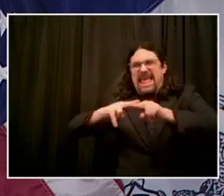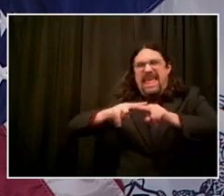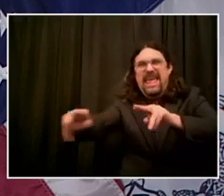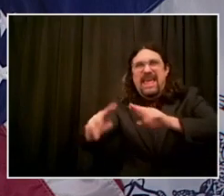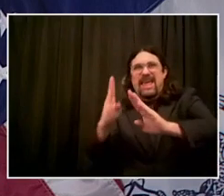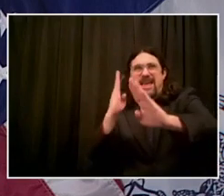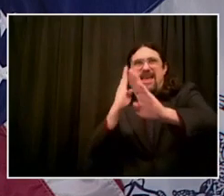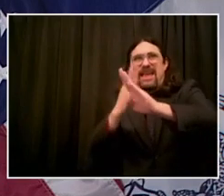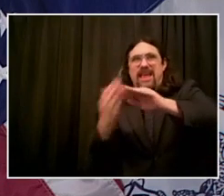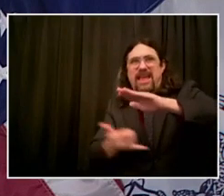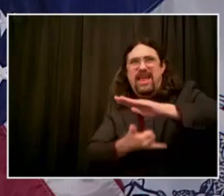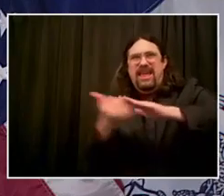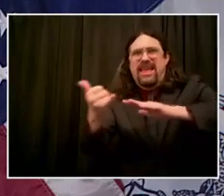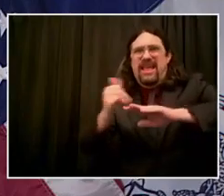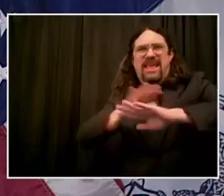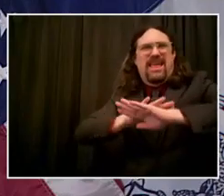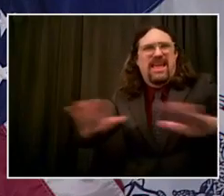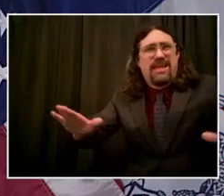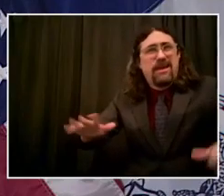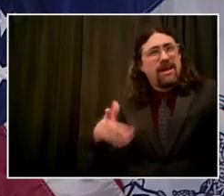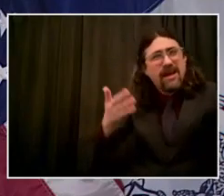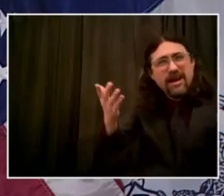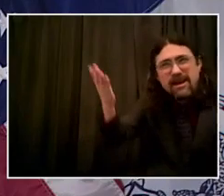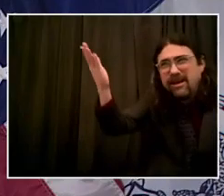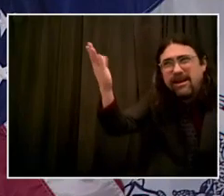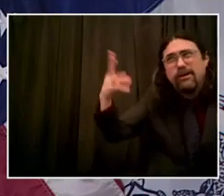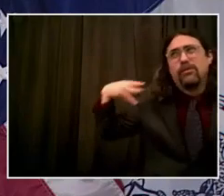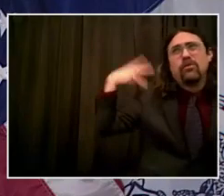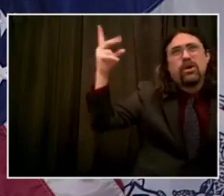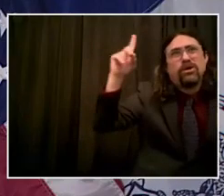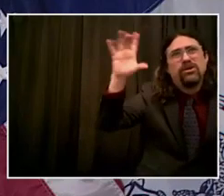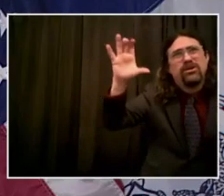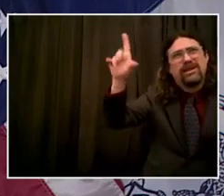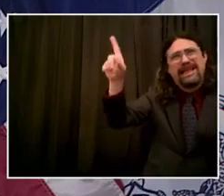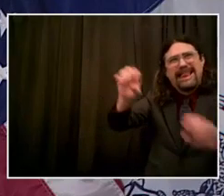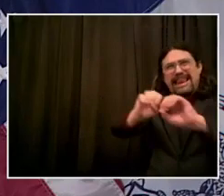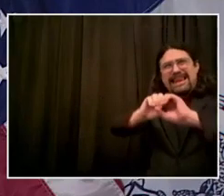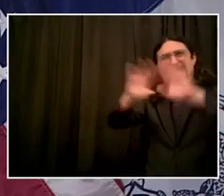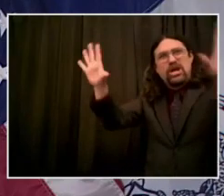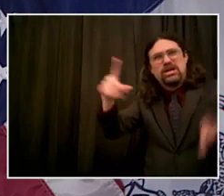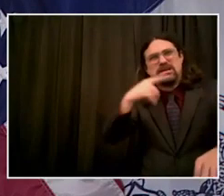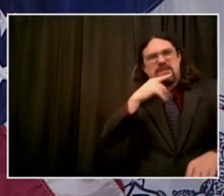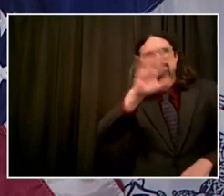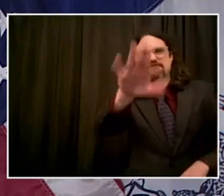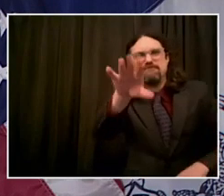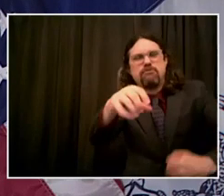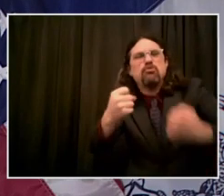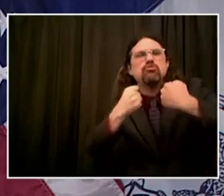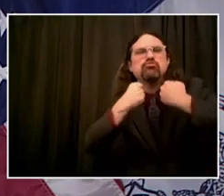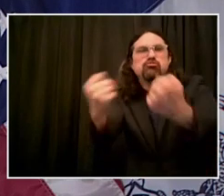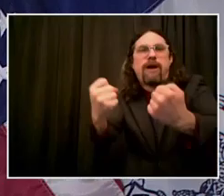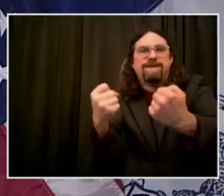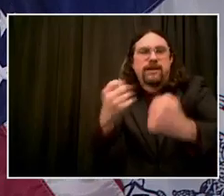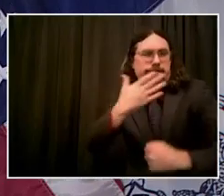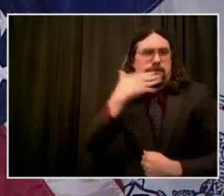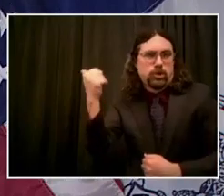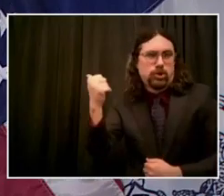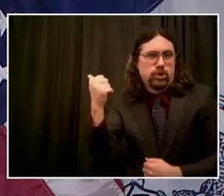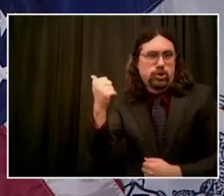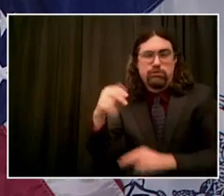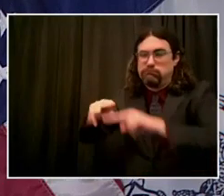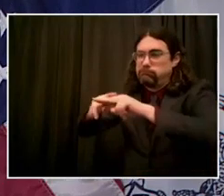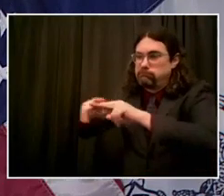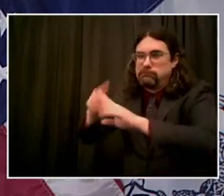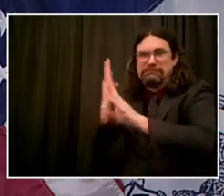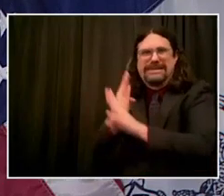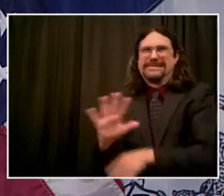Dr. Barbeau to weigh in on this, because she often does not get asked about the central implications of transit on transportation on public